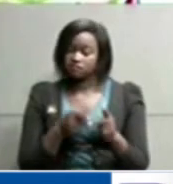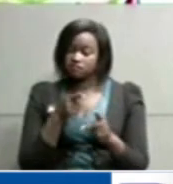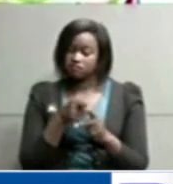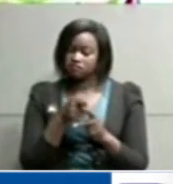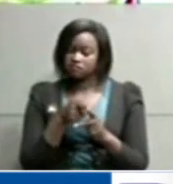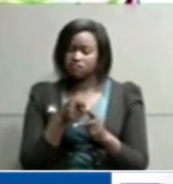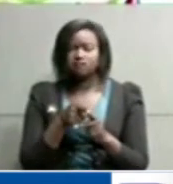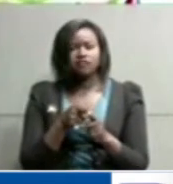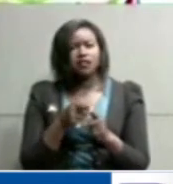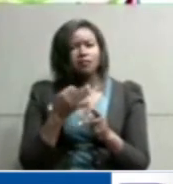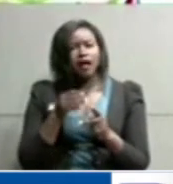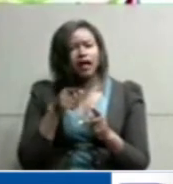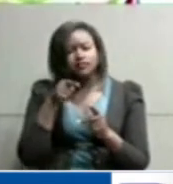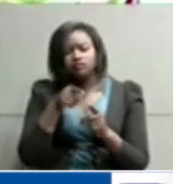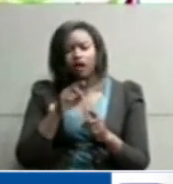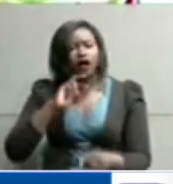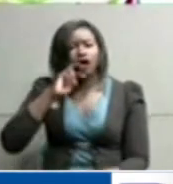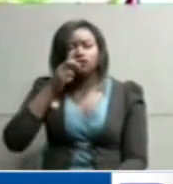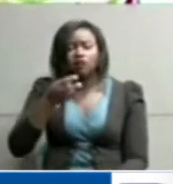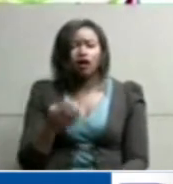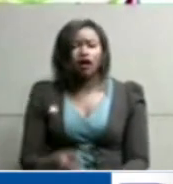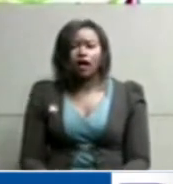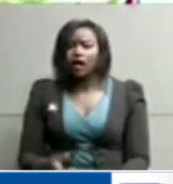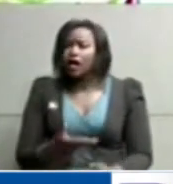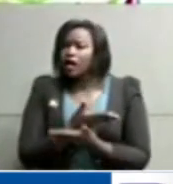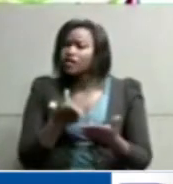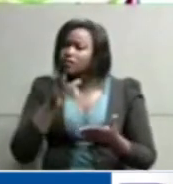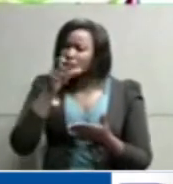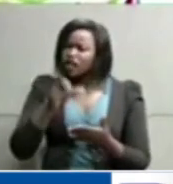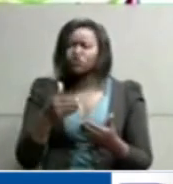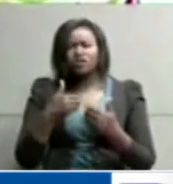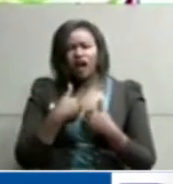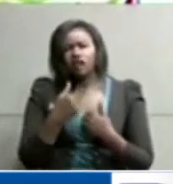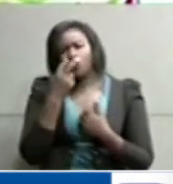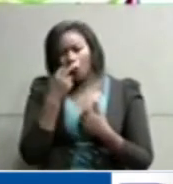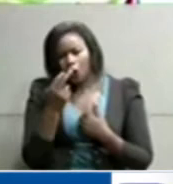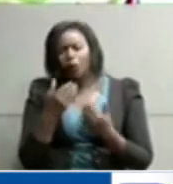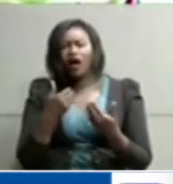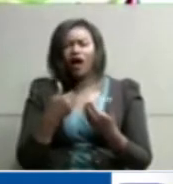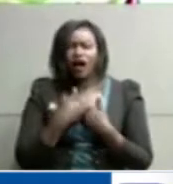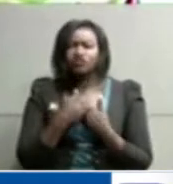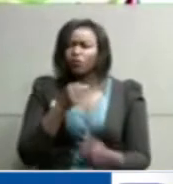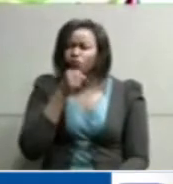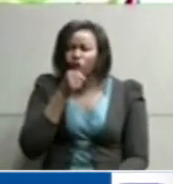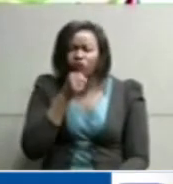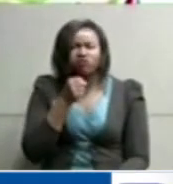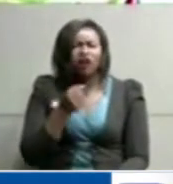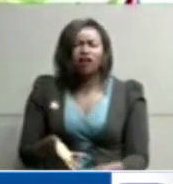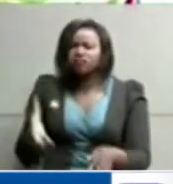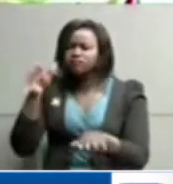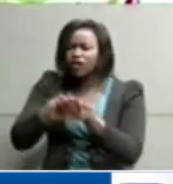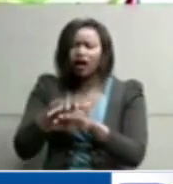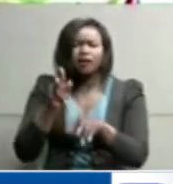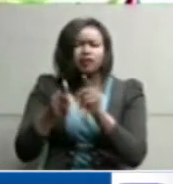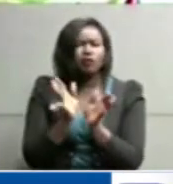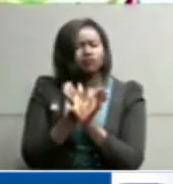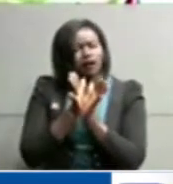So the answer for this is that anybody with a cold, don't go into a